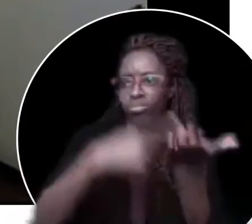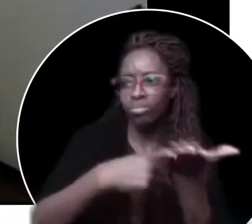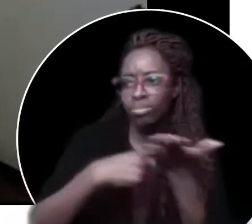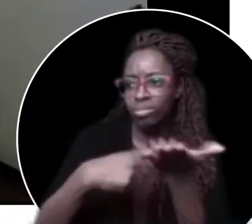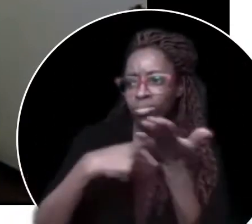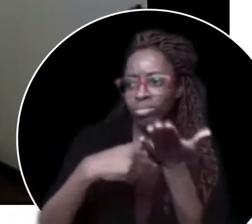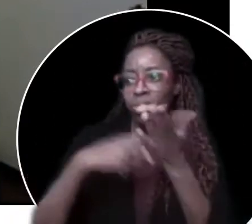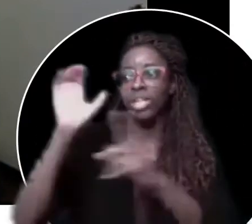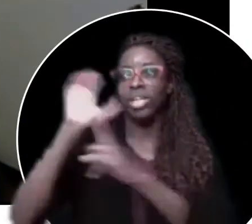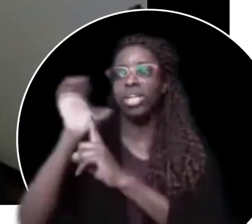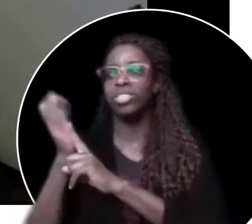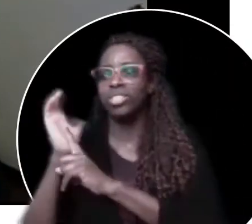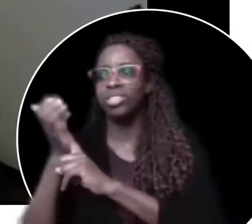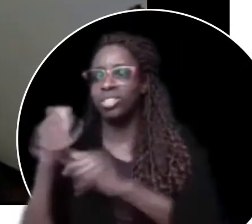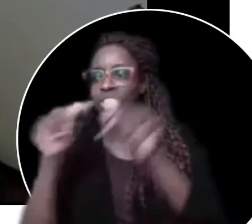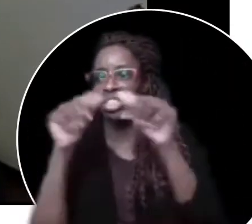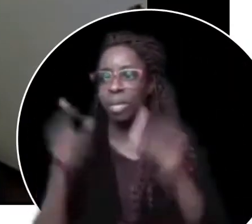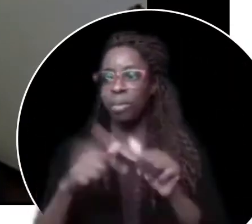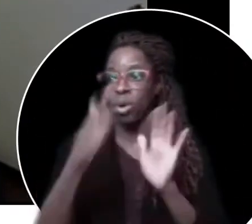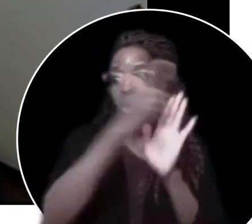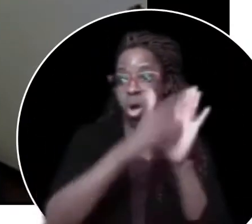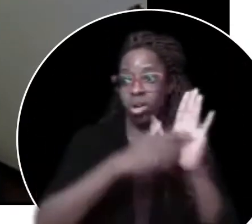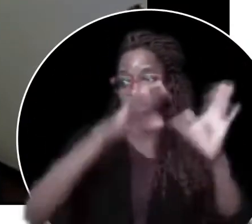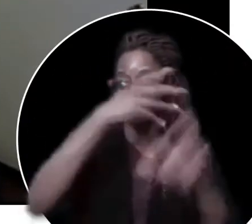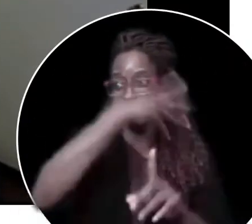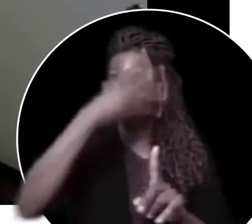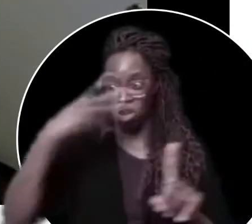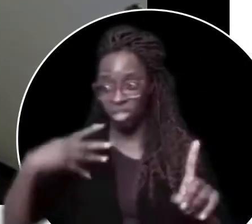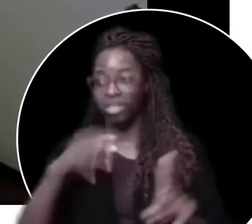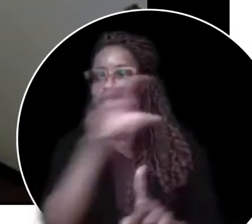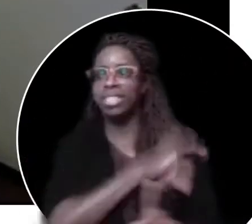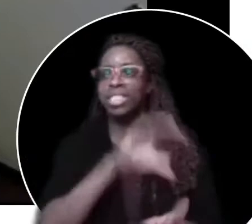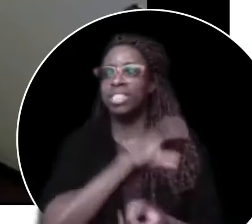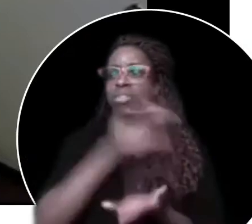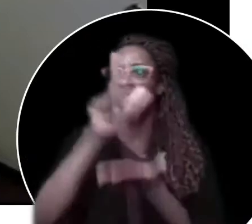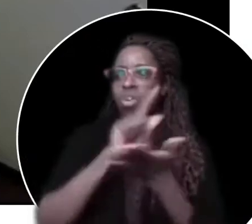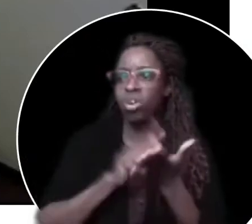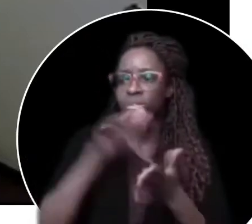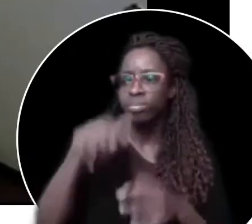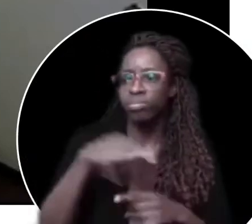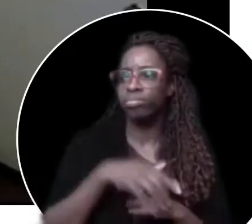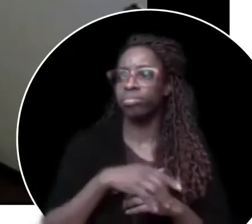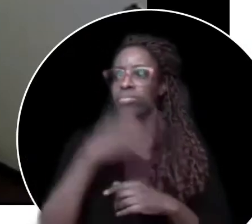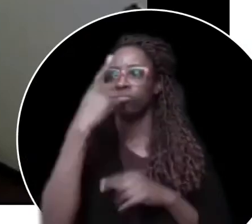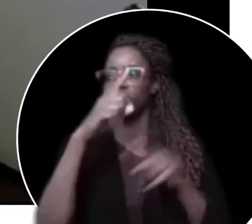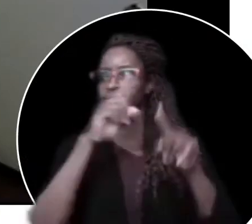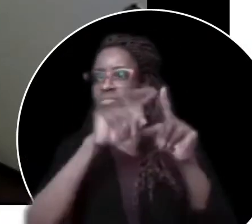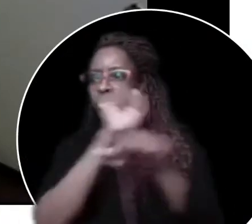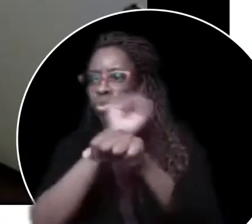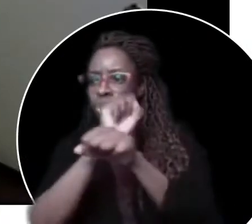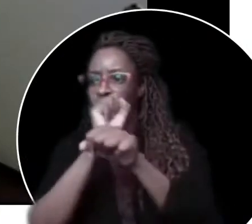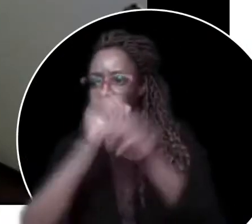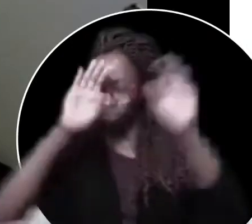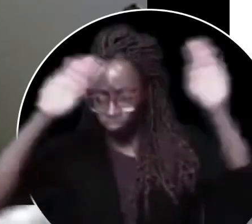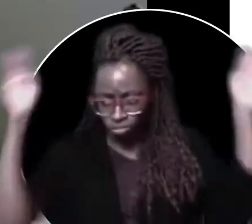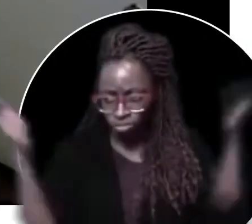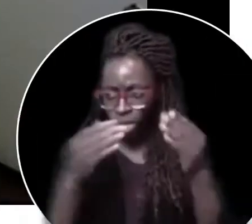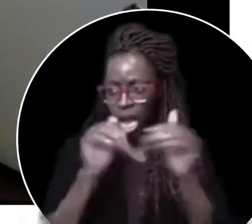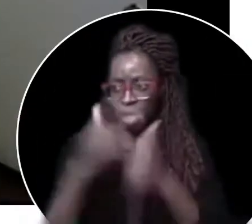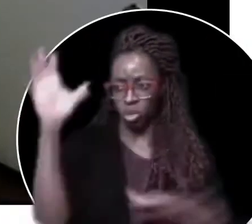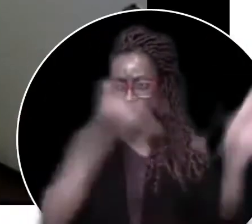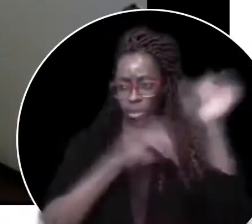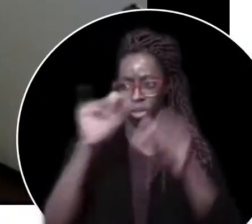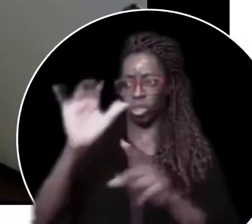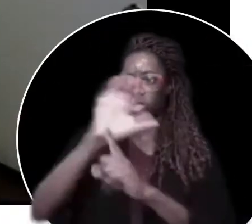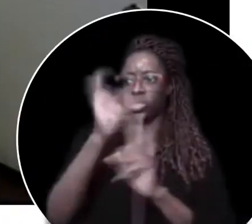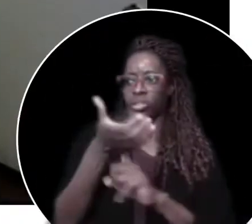about culture are deployed in immigration law to enforce and exacerbate gender